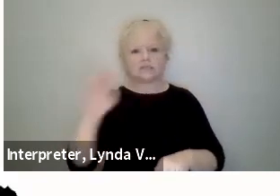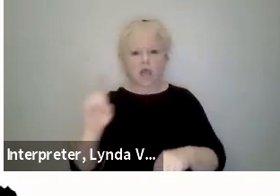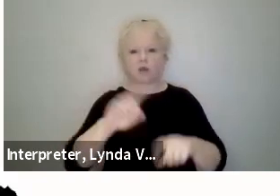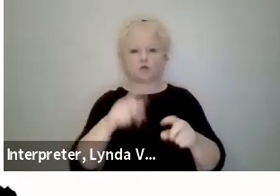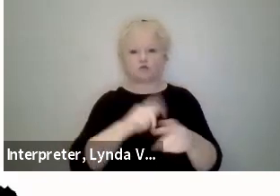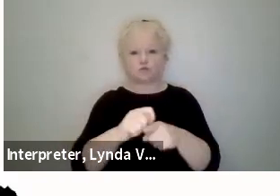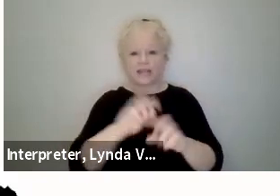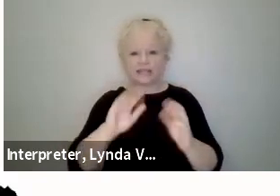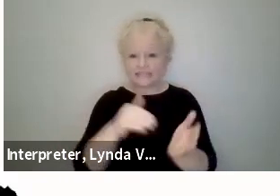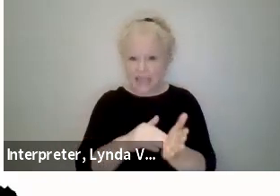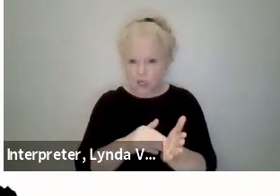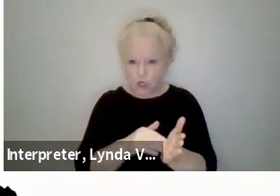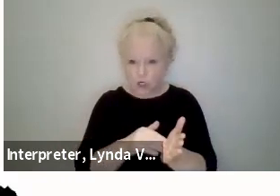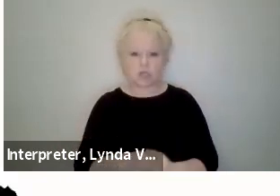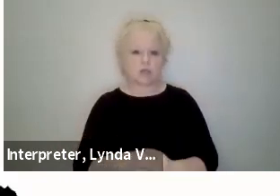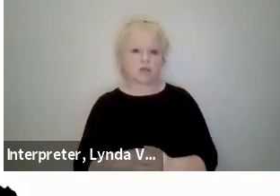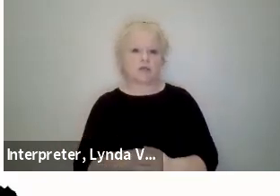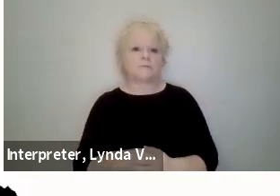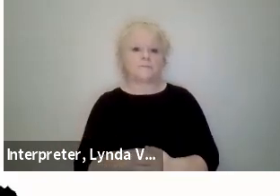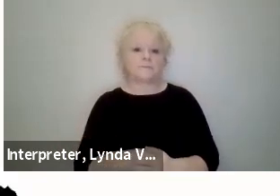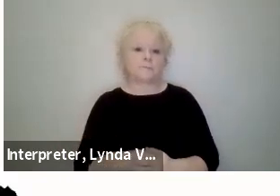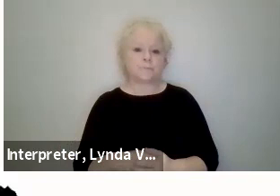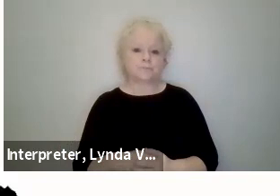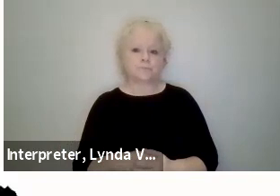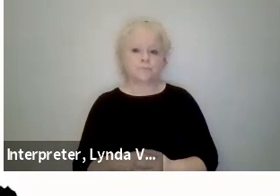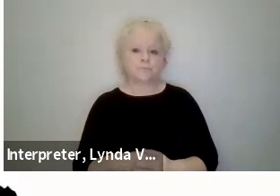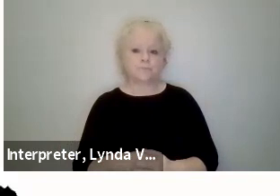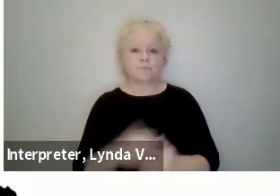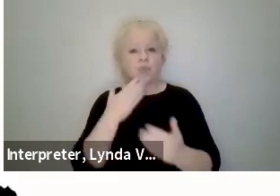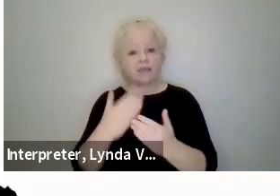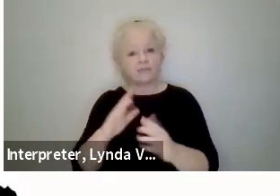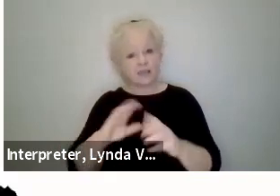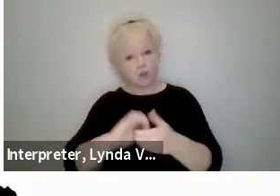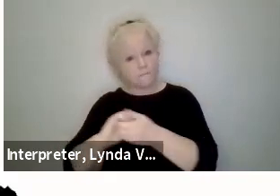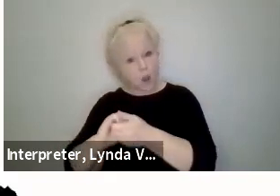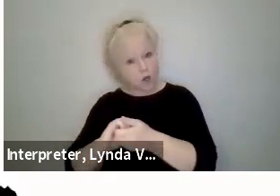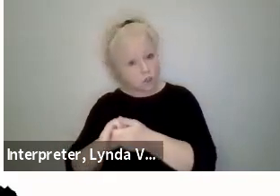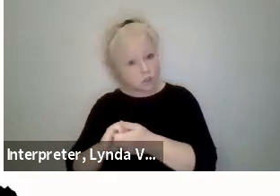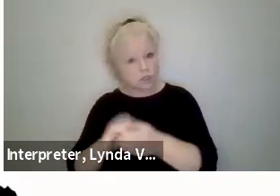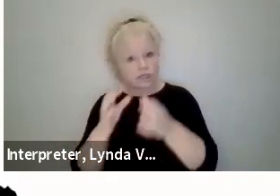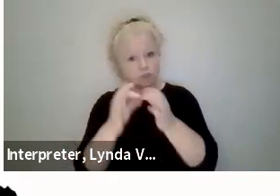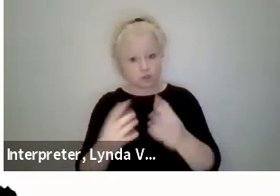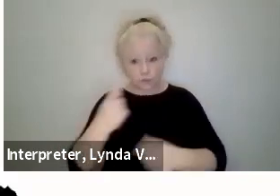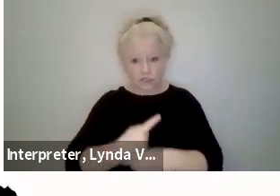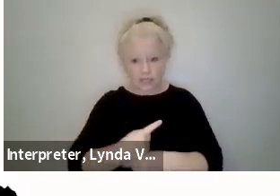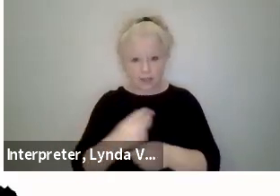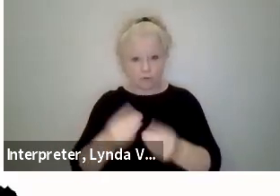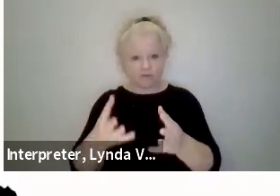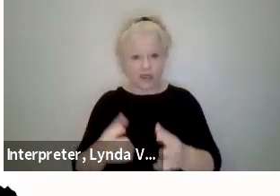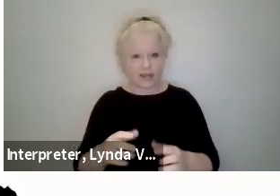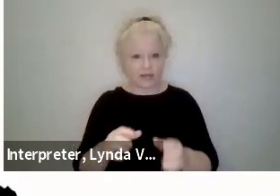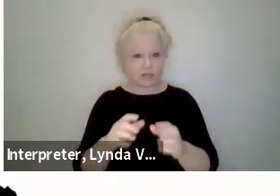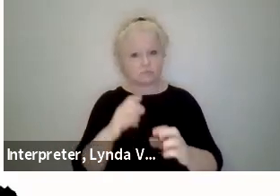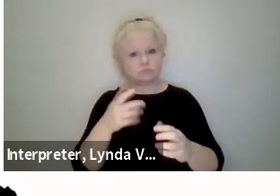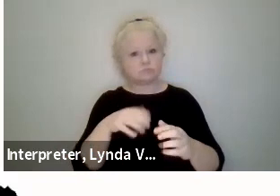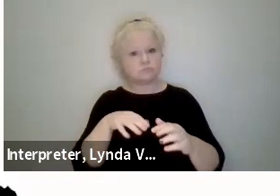are following us after this. And also I'd like to say thank you to our partners and also our interpreter today who's providing effective